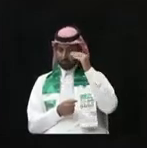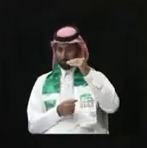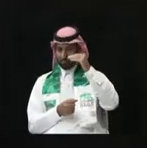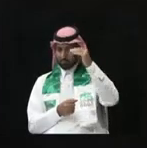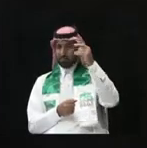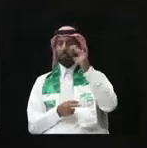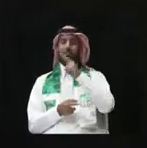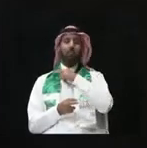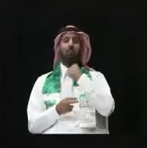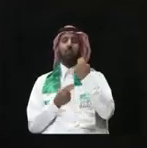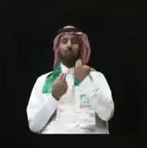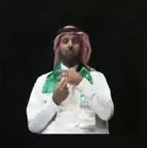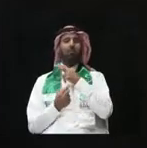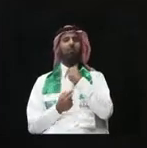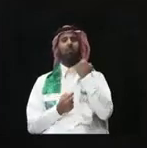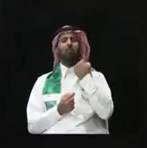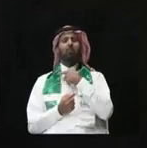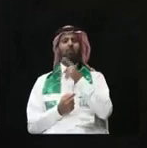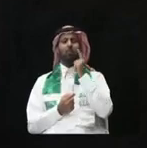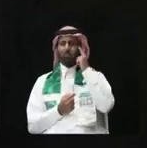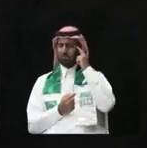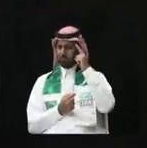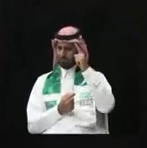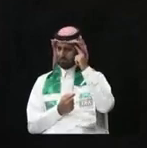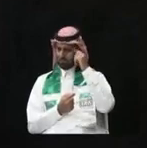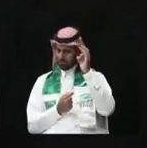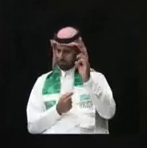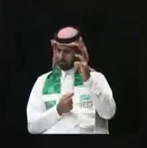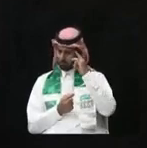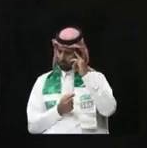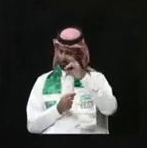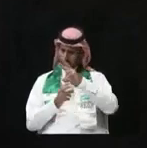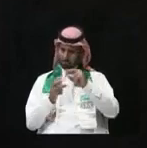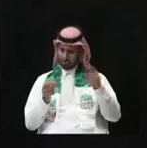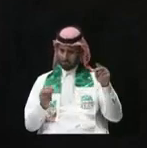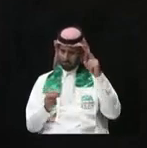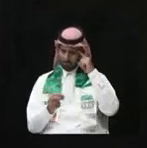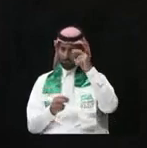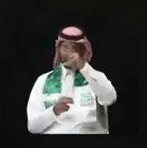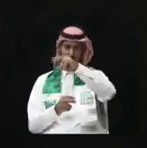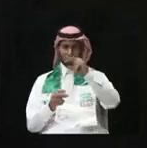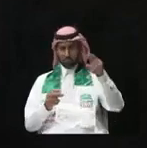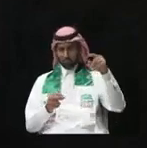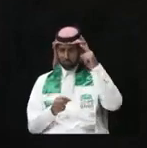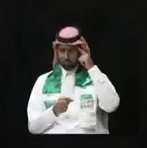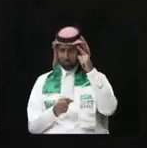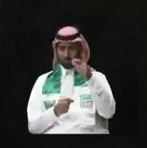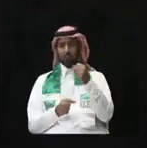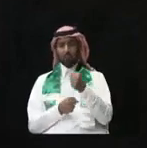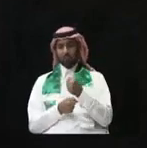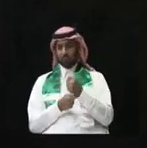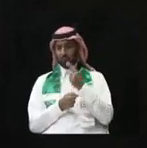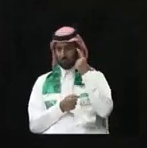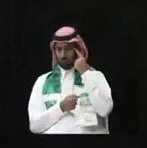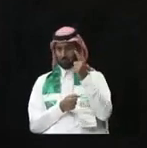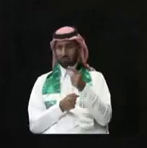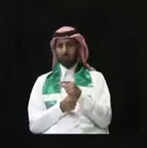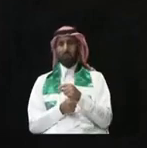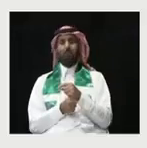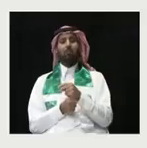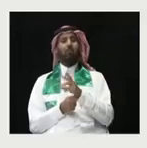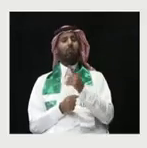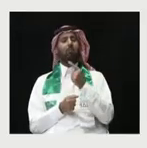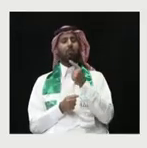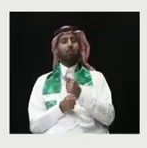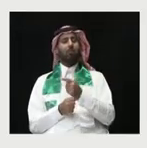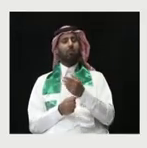of government. So everything should be efficient and everyone should be responsible. Prepare the